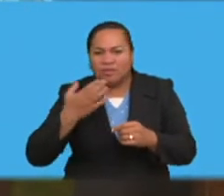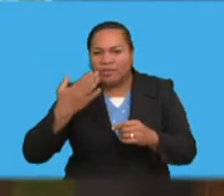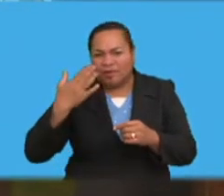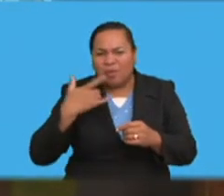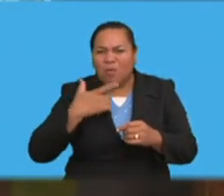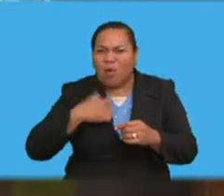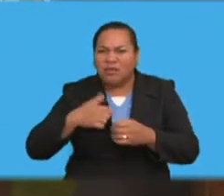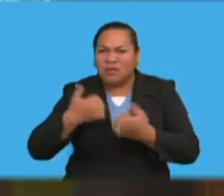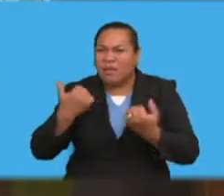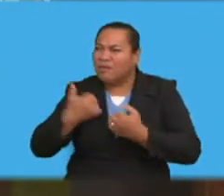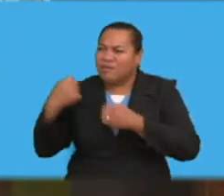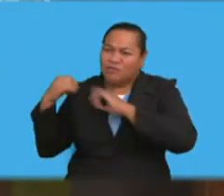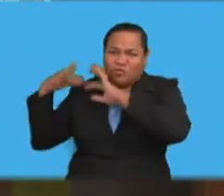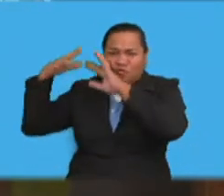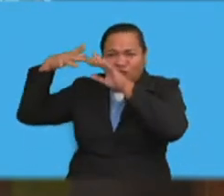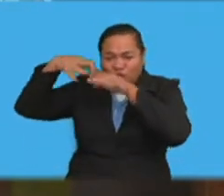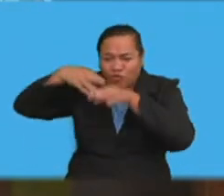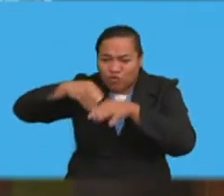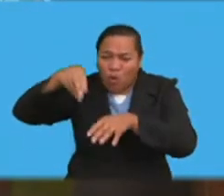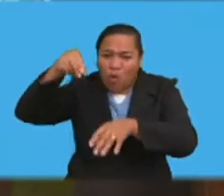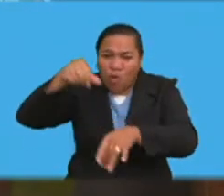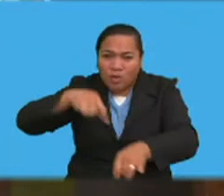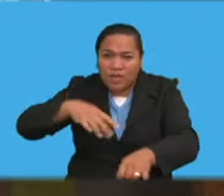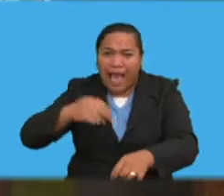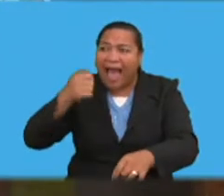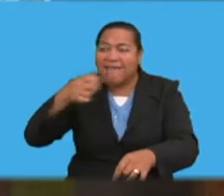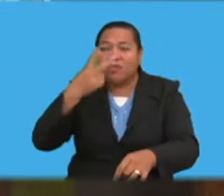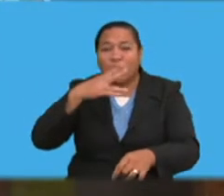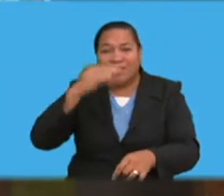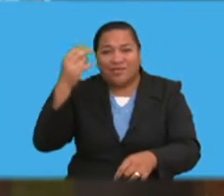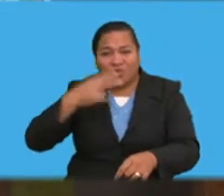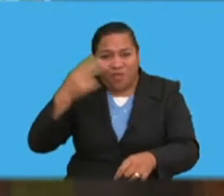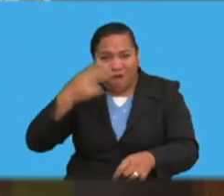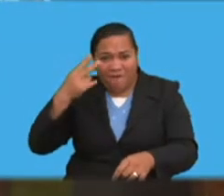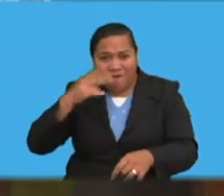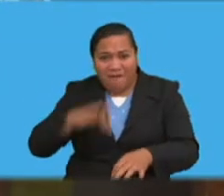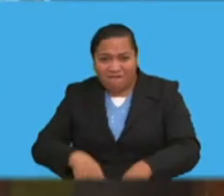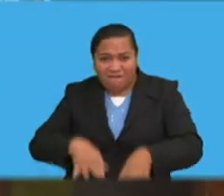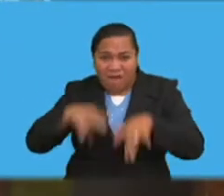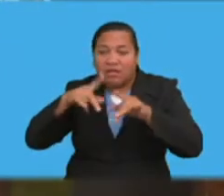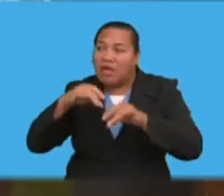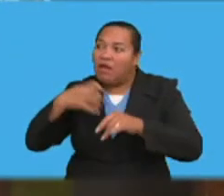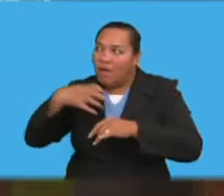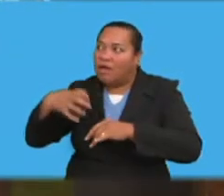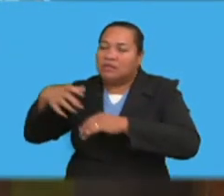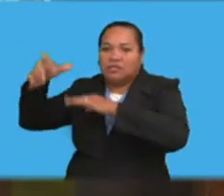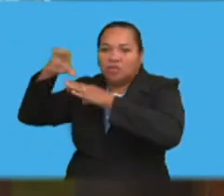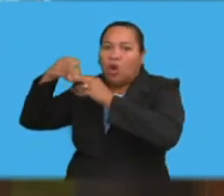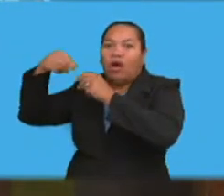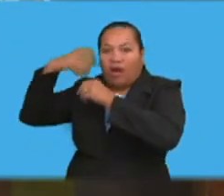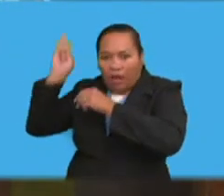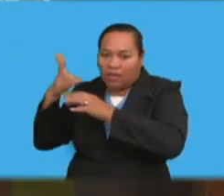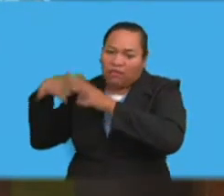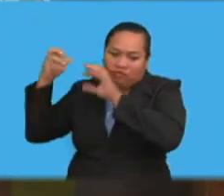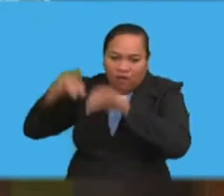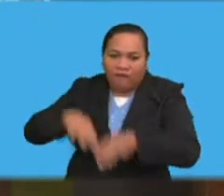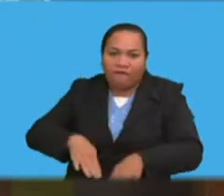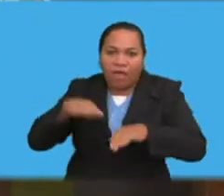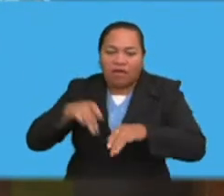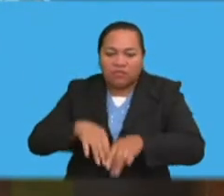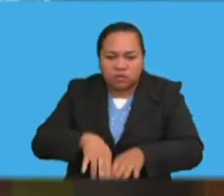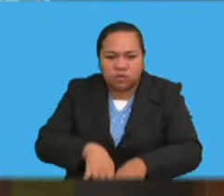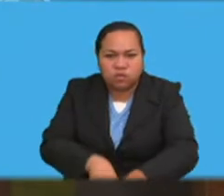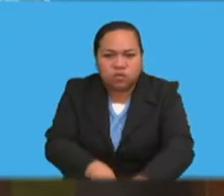high concentration of sediments experienced after the 2012 flooding, Madam Speaker. The total volume dredged in 2012 itself